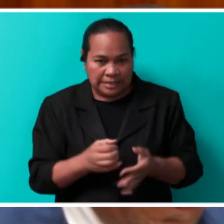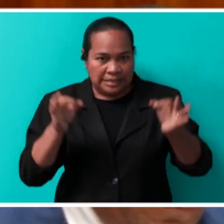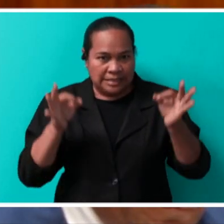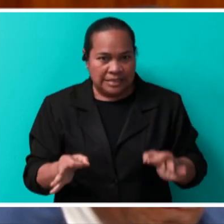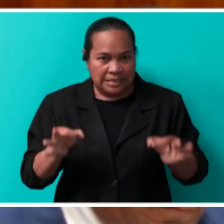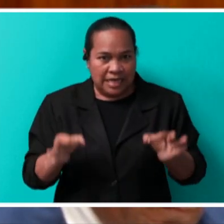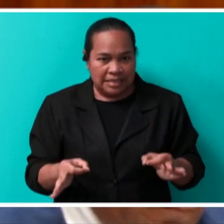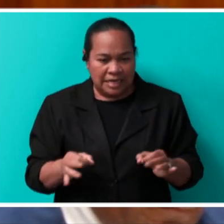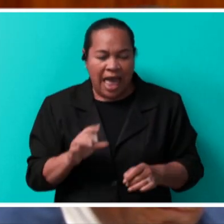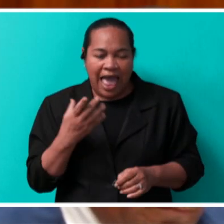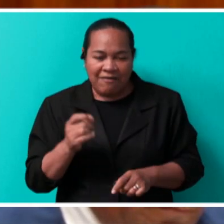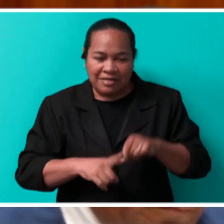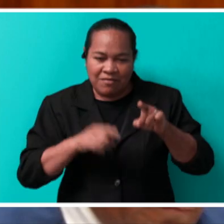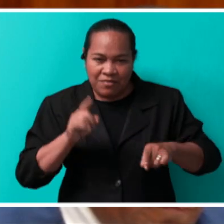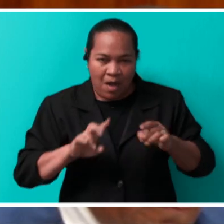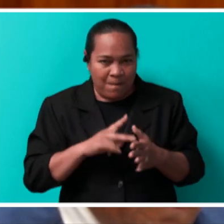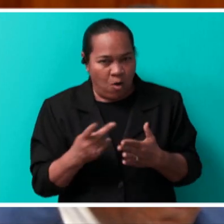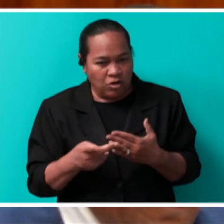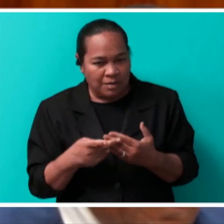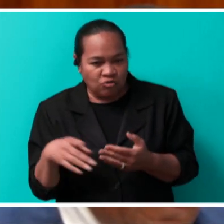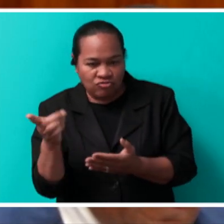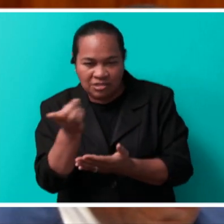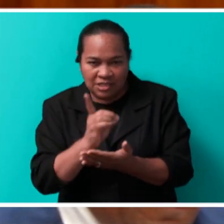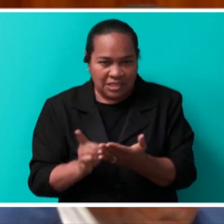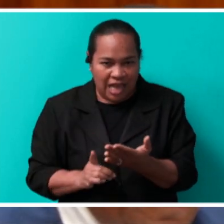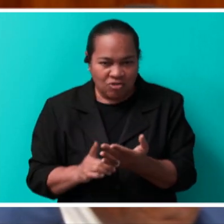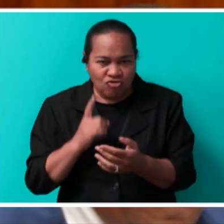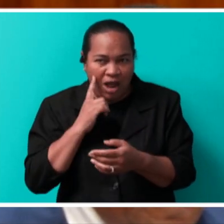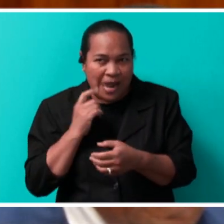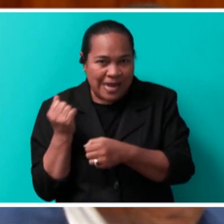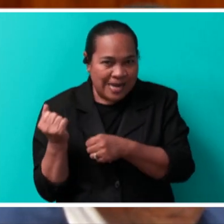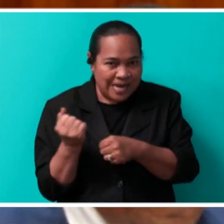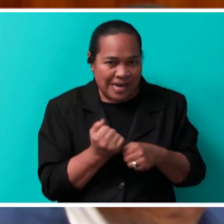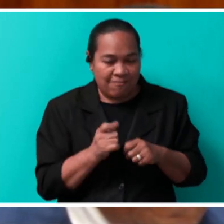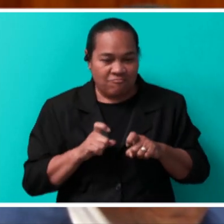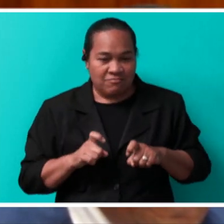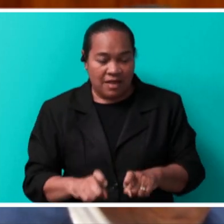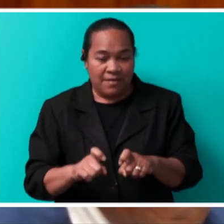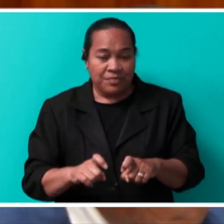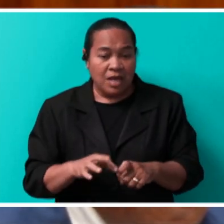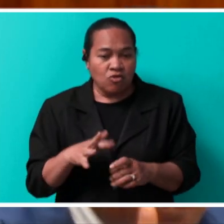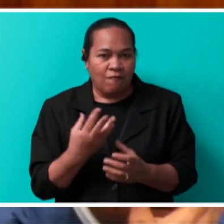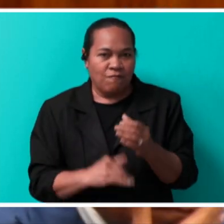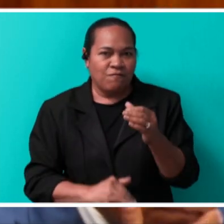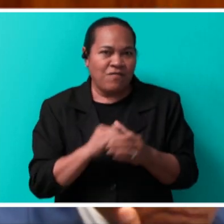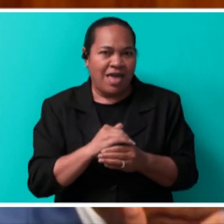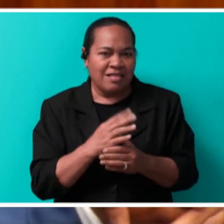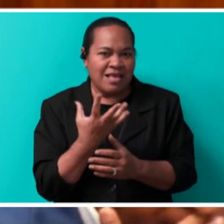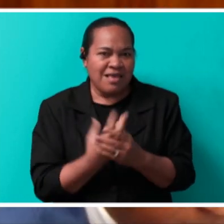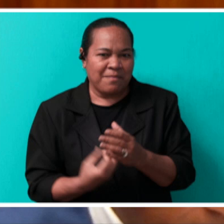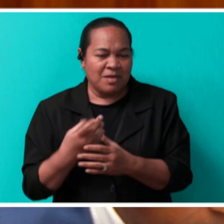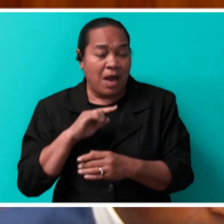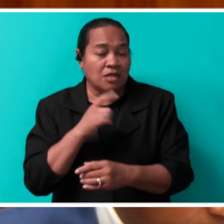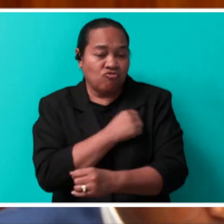with various initiatives designed not only to fill the immediate gaps, but to